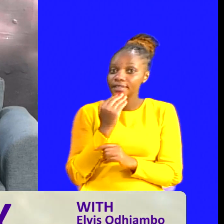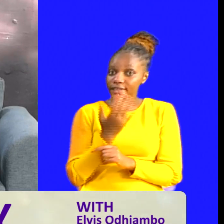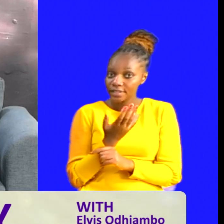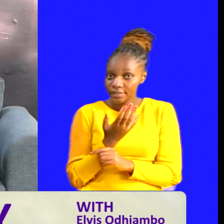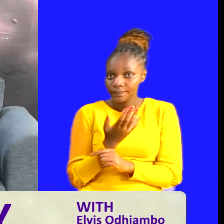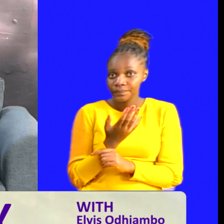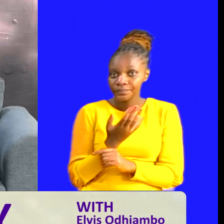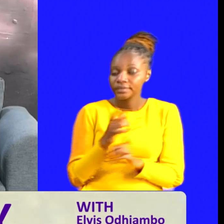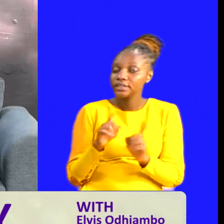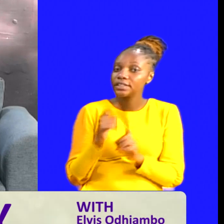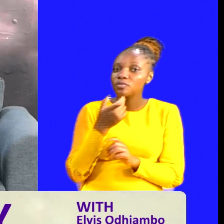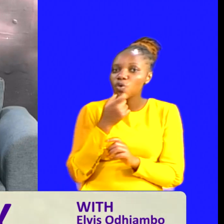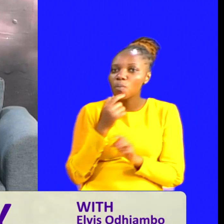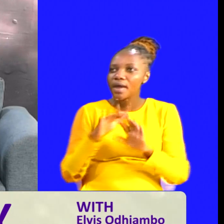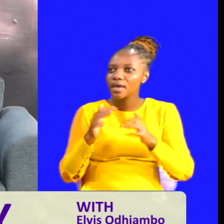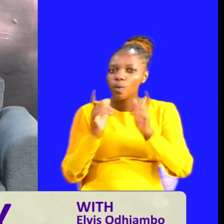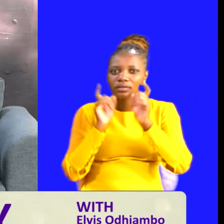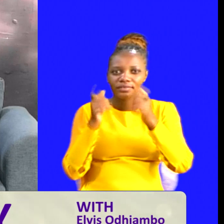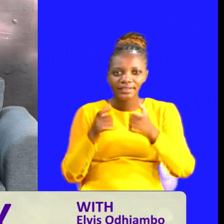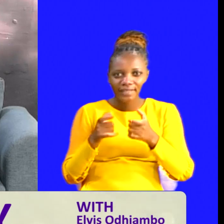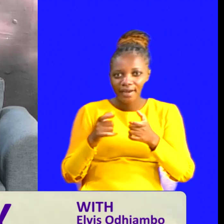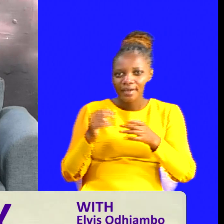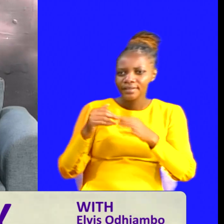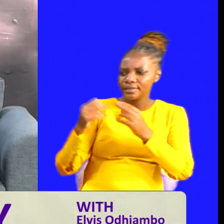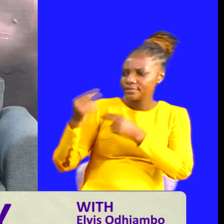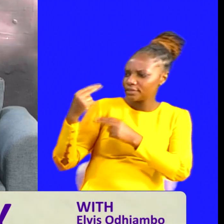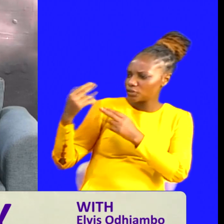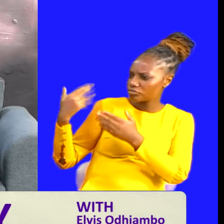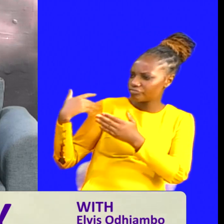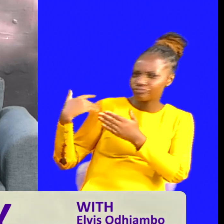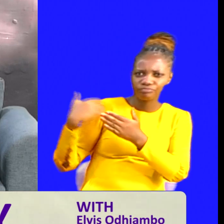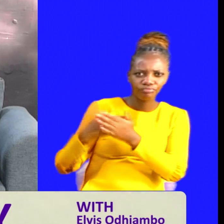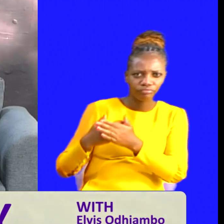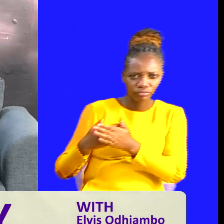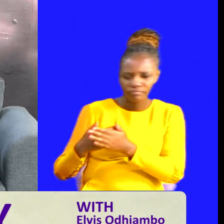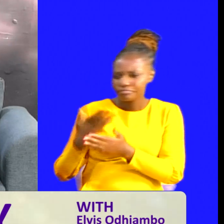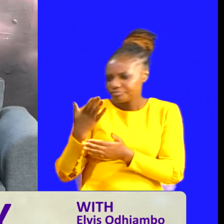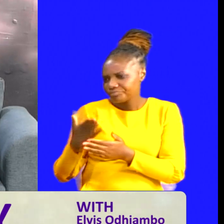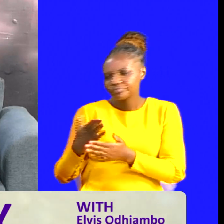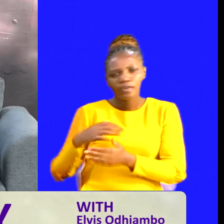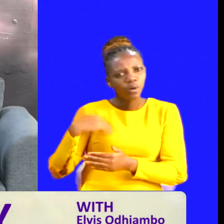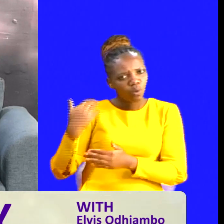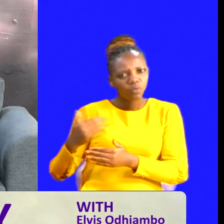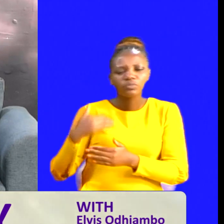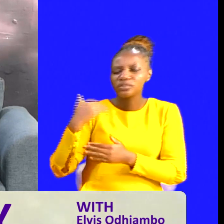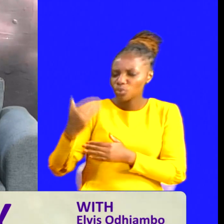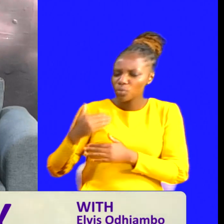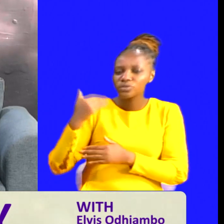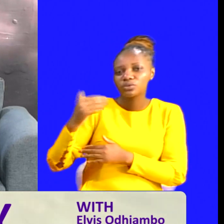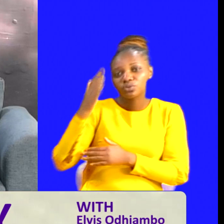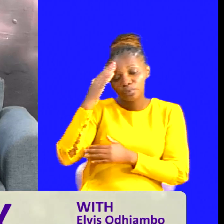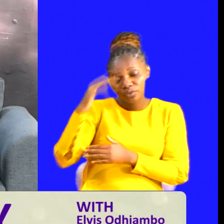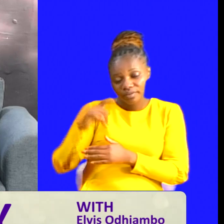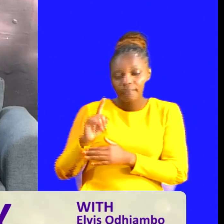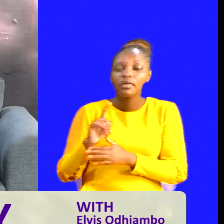just like Gor Mahia, just like Tusker, are in history, the names are up there as far as getting positive results. We know them; they've